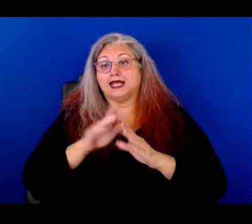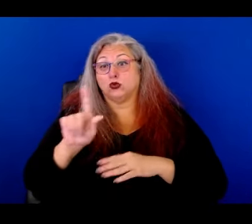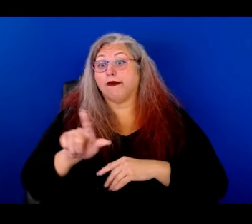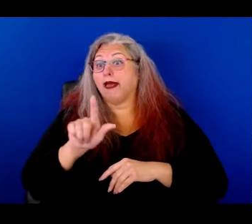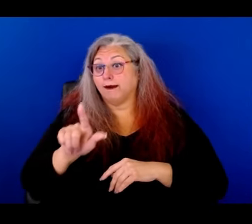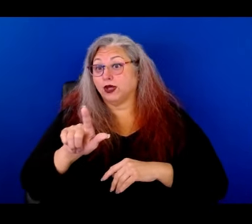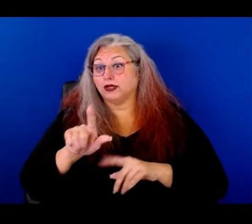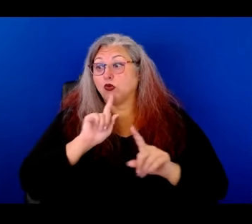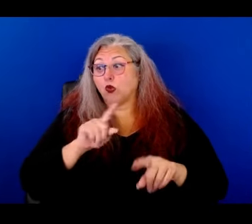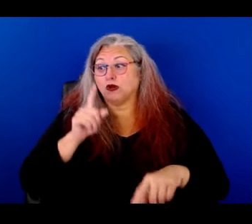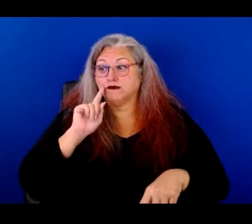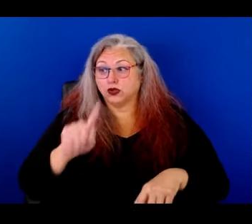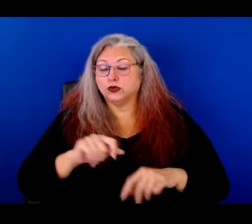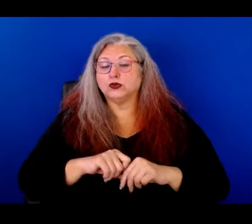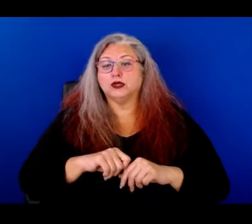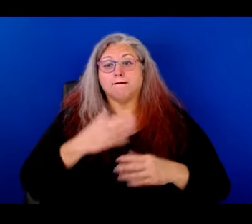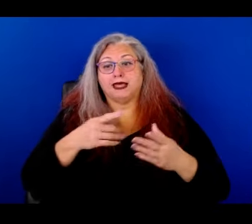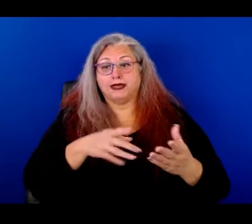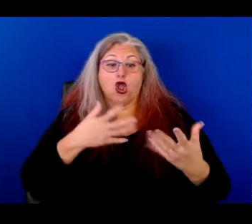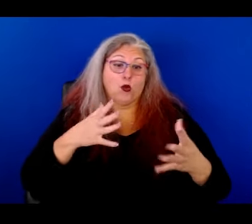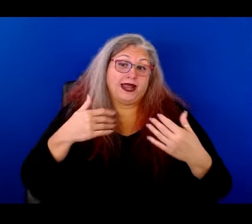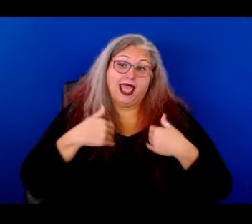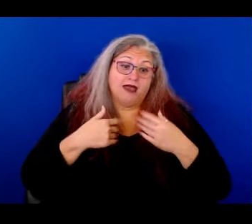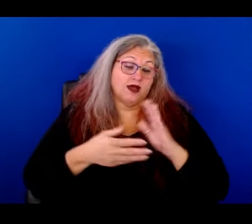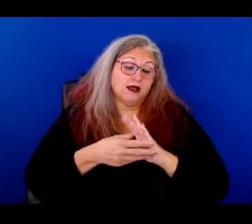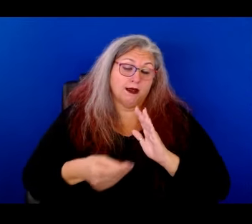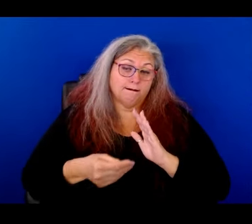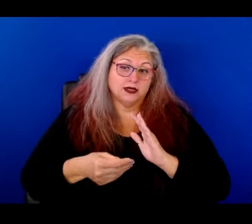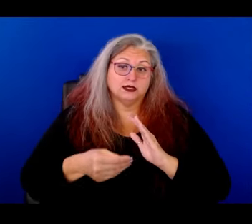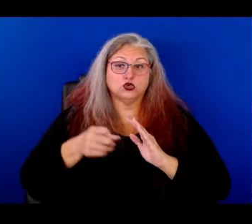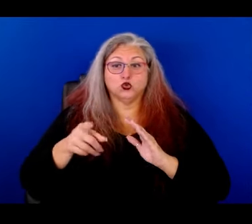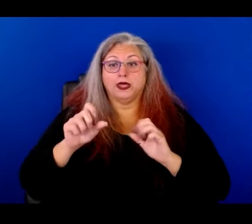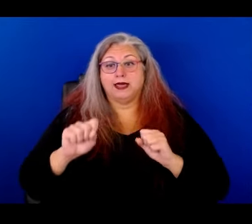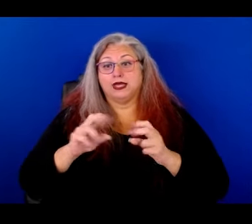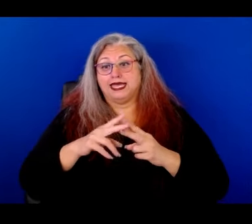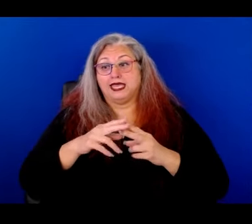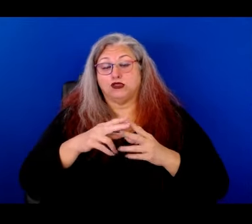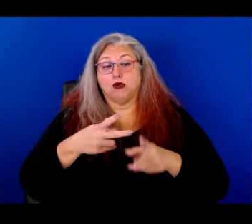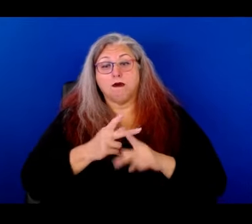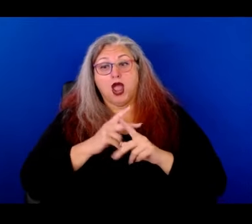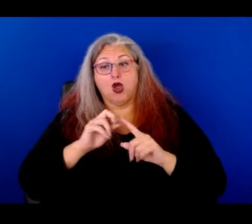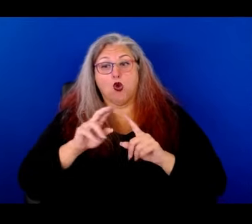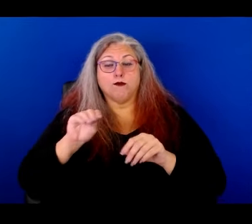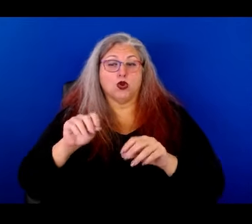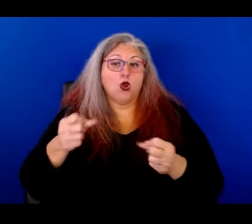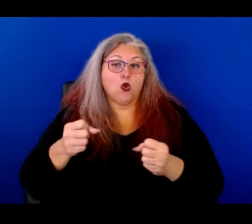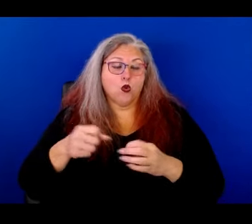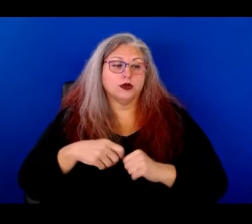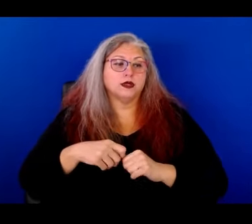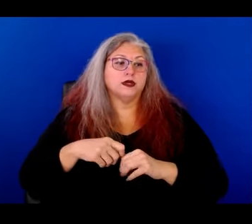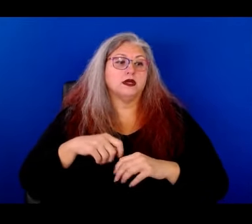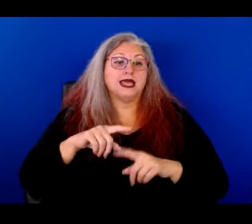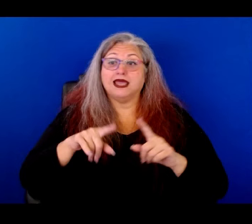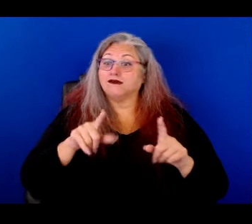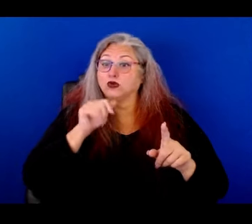library to order it for you. They might already have copies that you can either take out or put on hold, but if